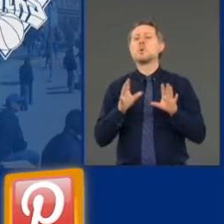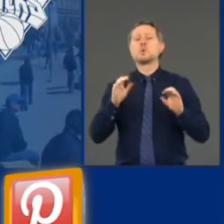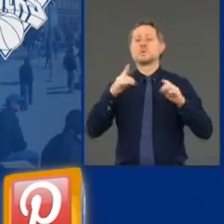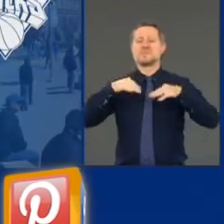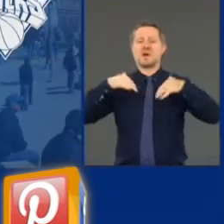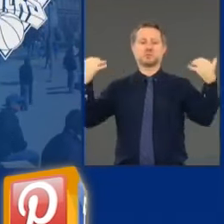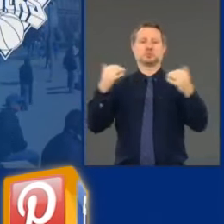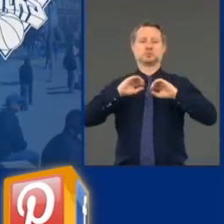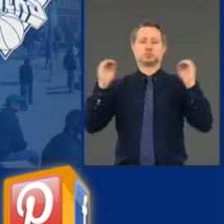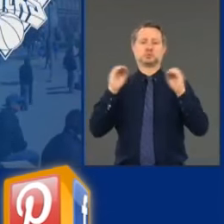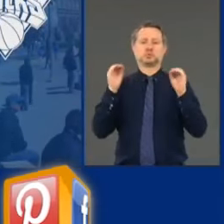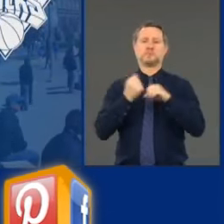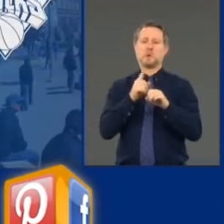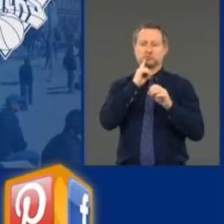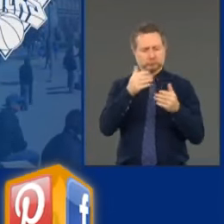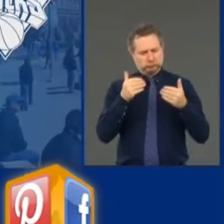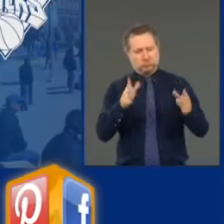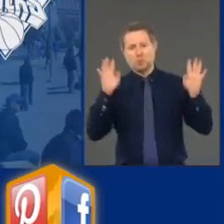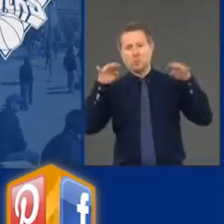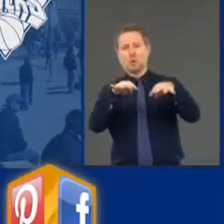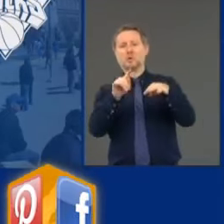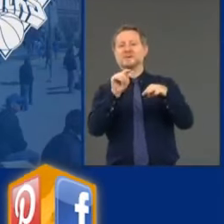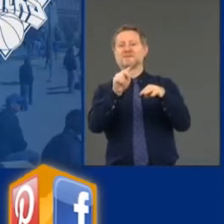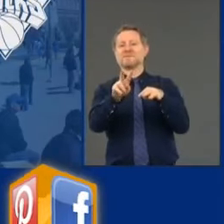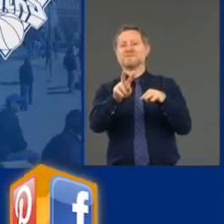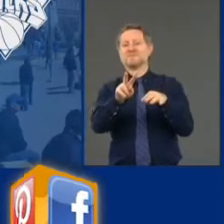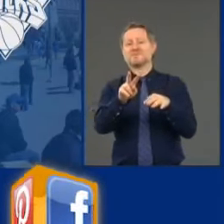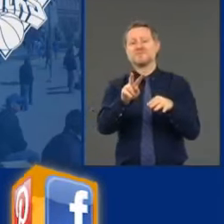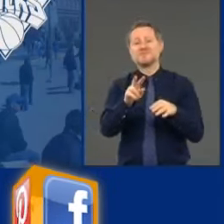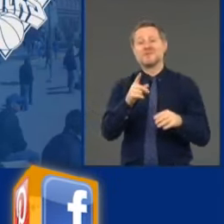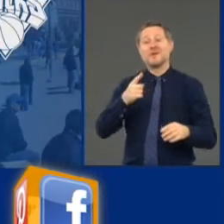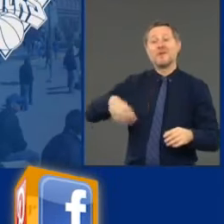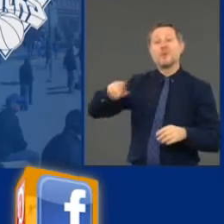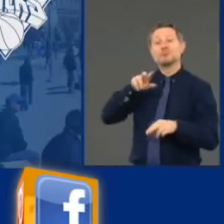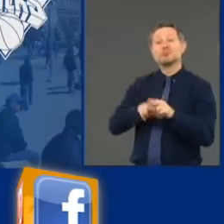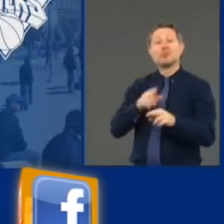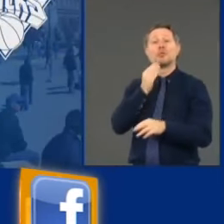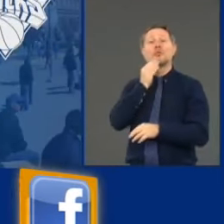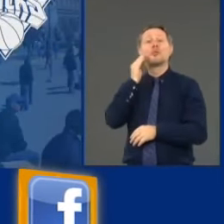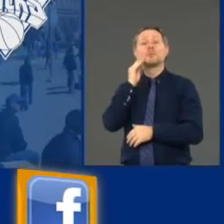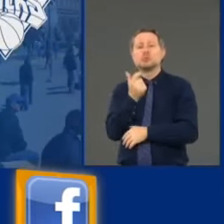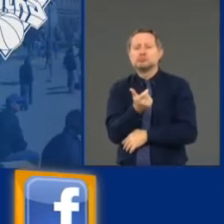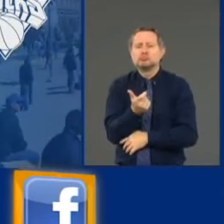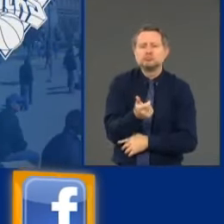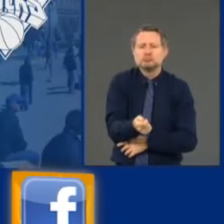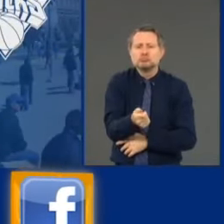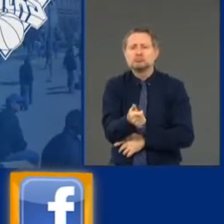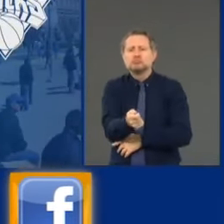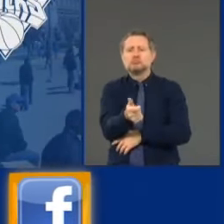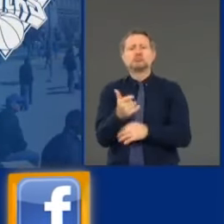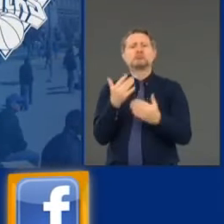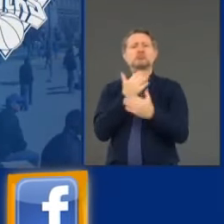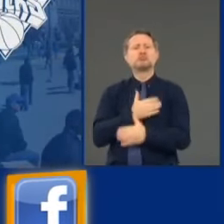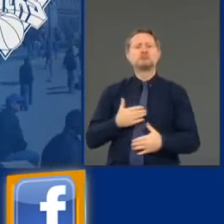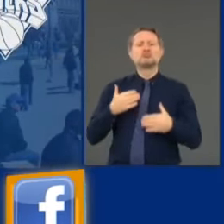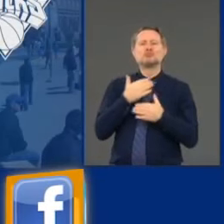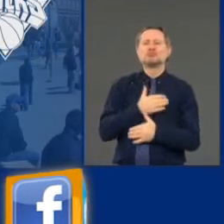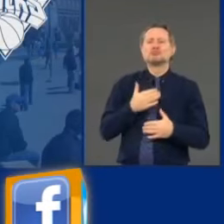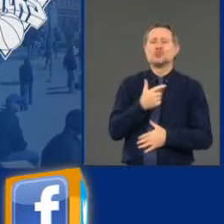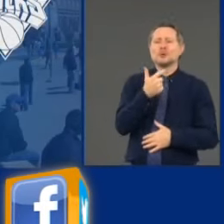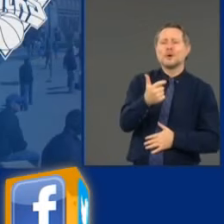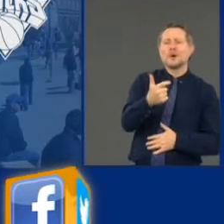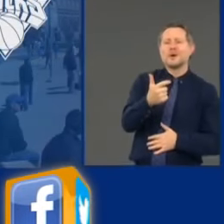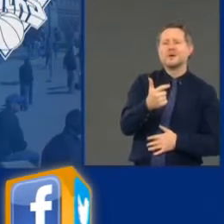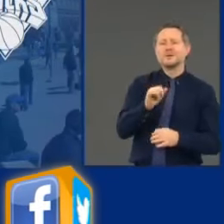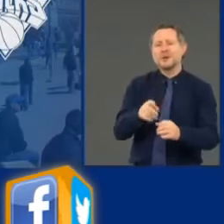that gives people at home entertainment value, something to participate in. Another